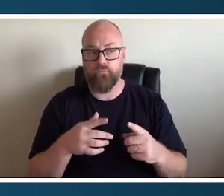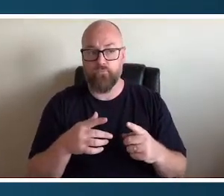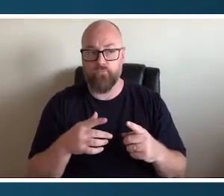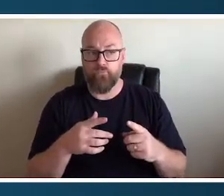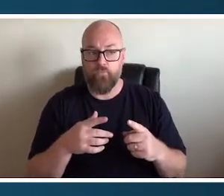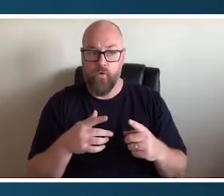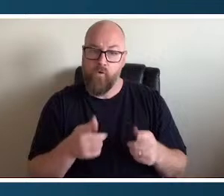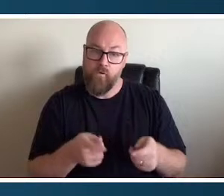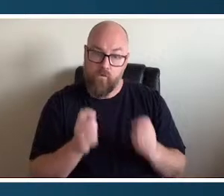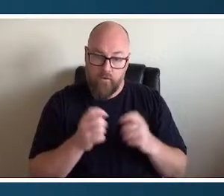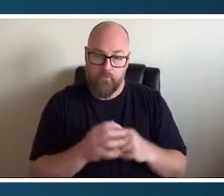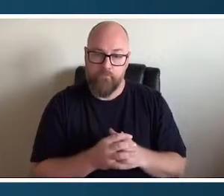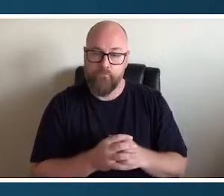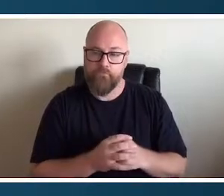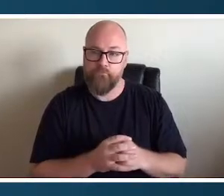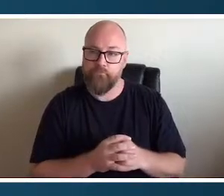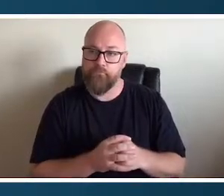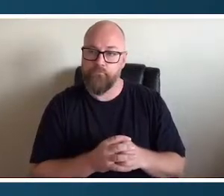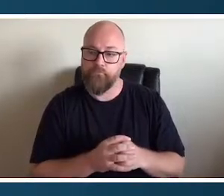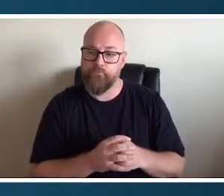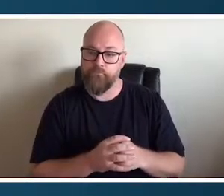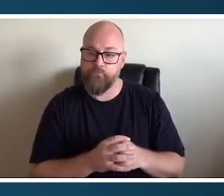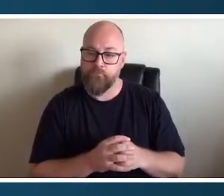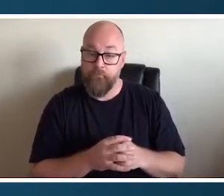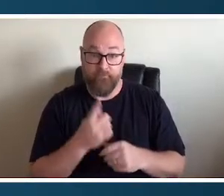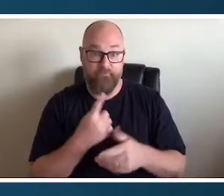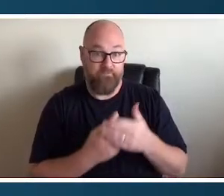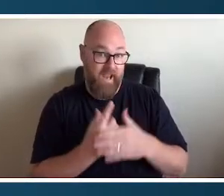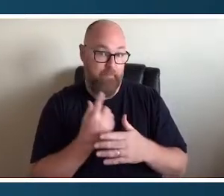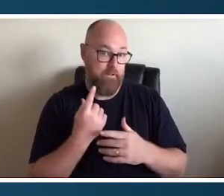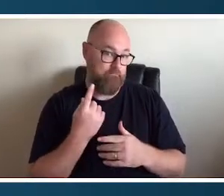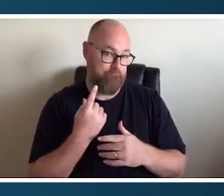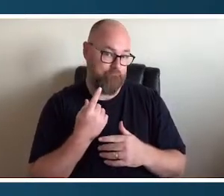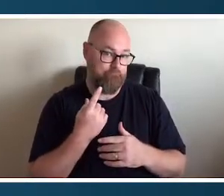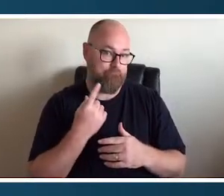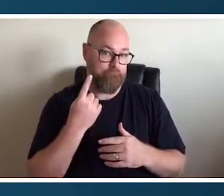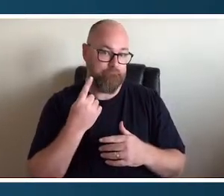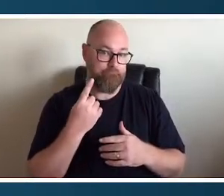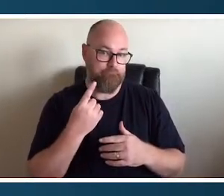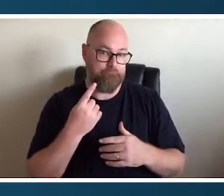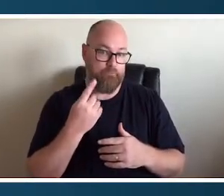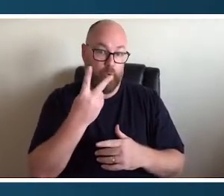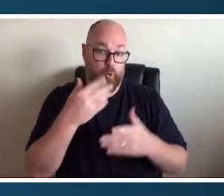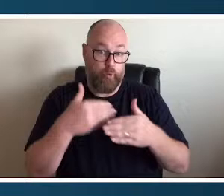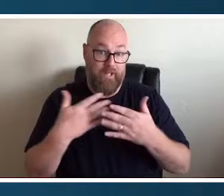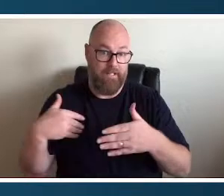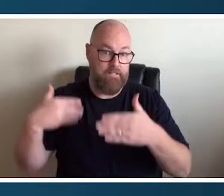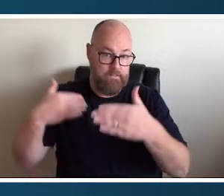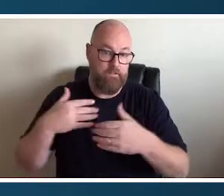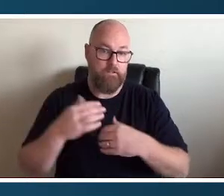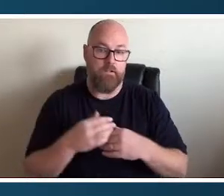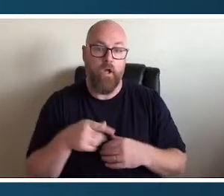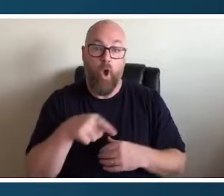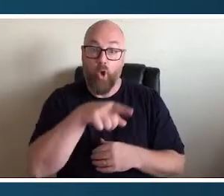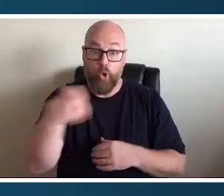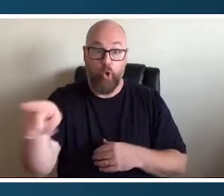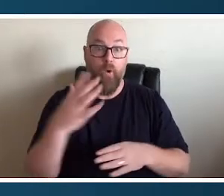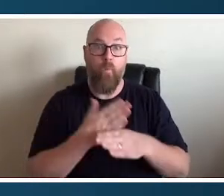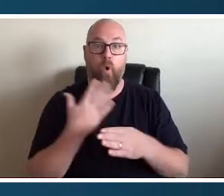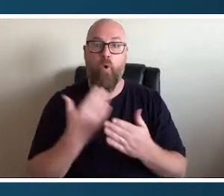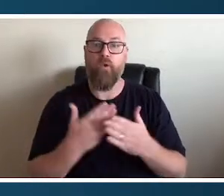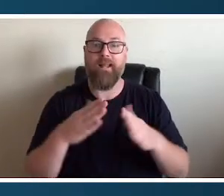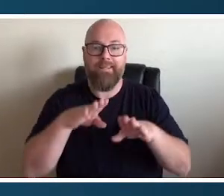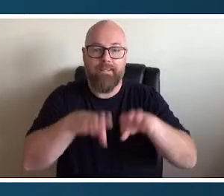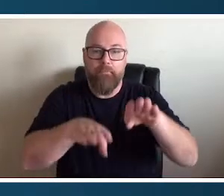very evident these 2 days, and it's the fact that many of you are working on similar things. And